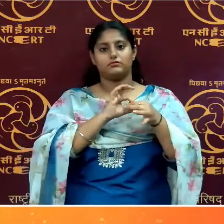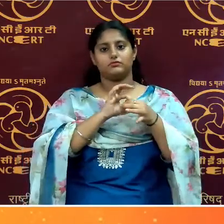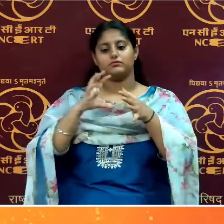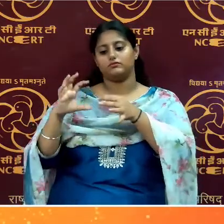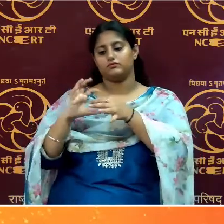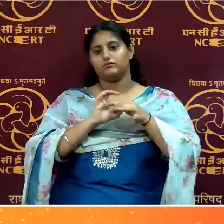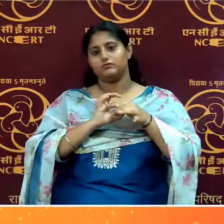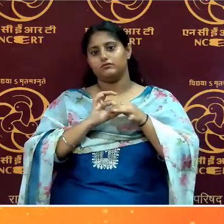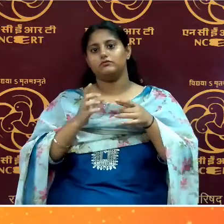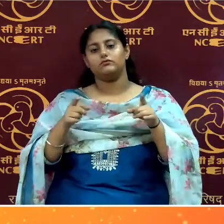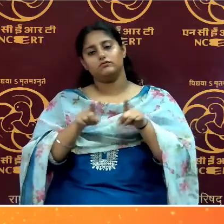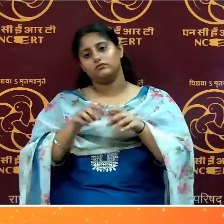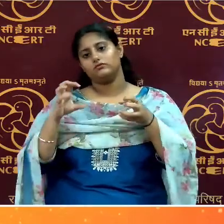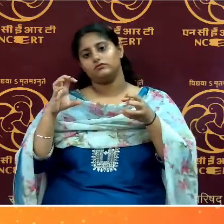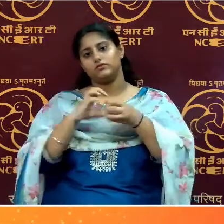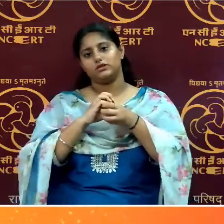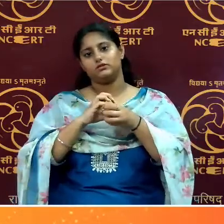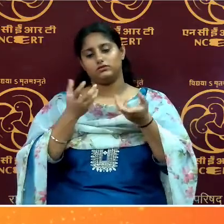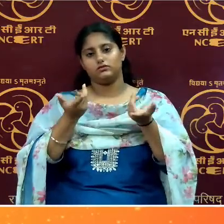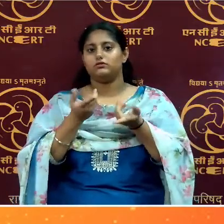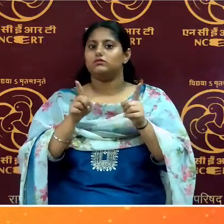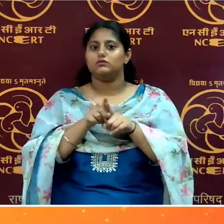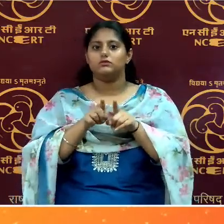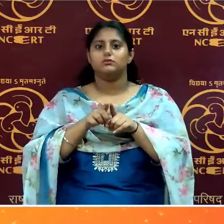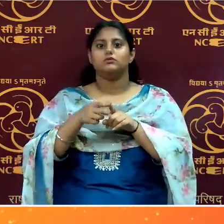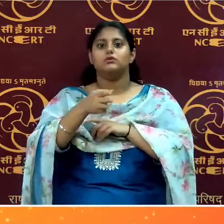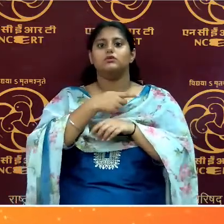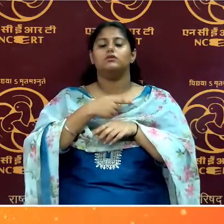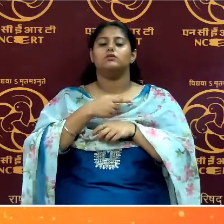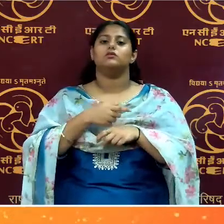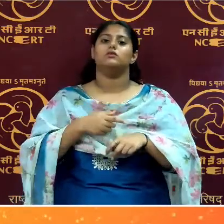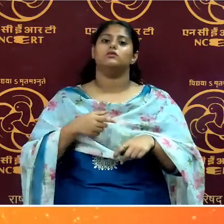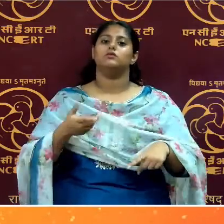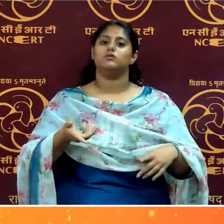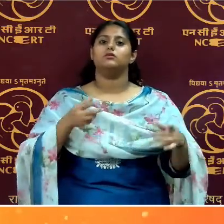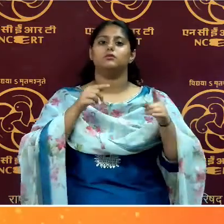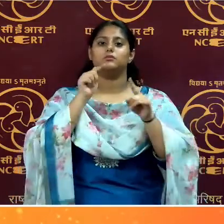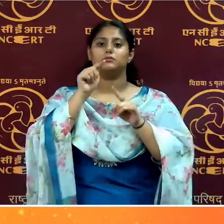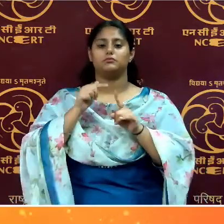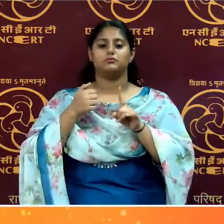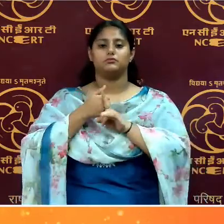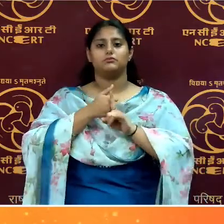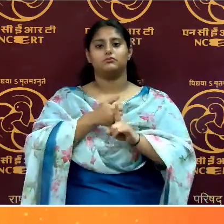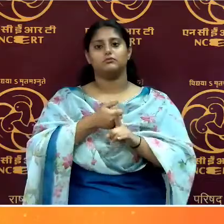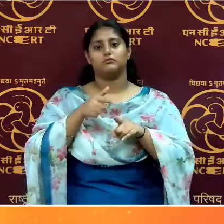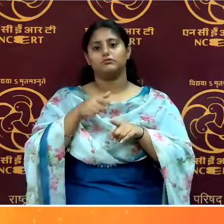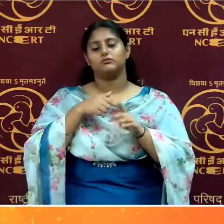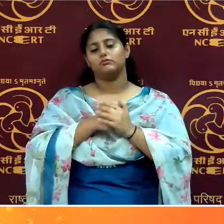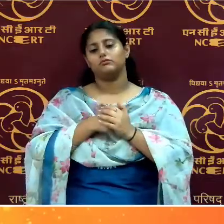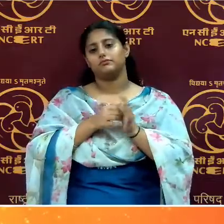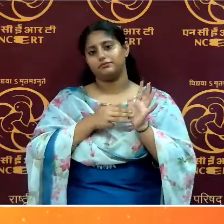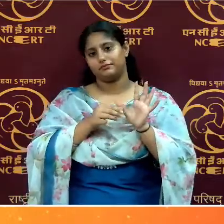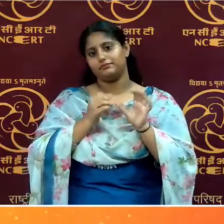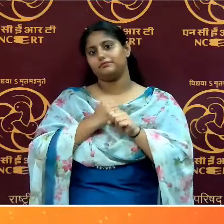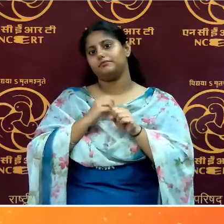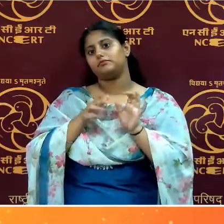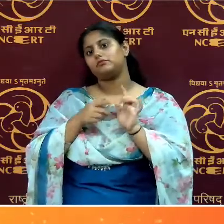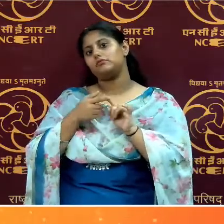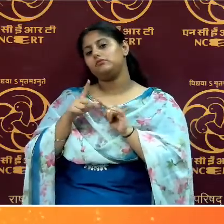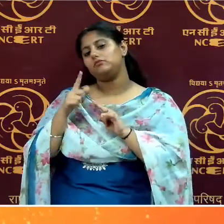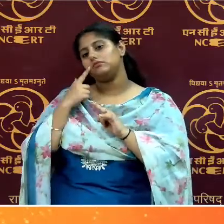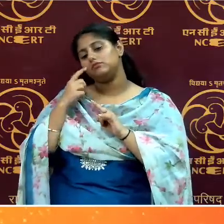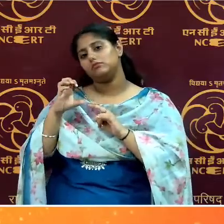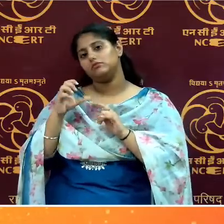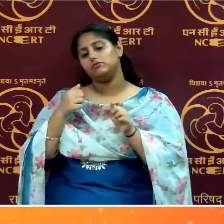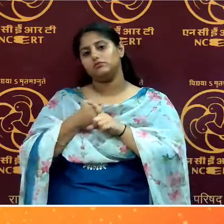coming into existence, right? So that is what is all magnetic force all about, that yes, the